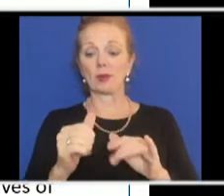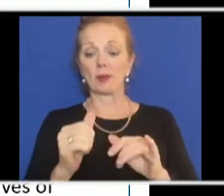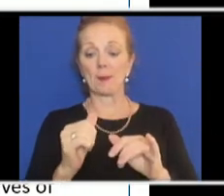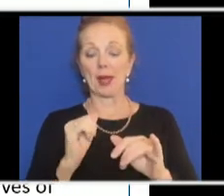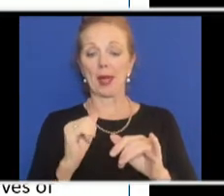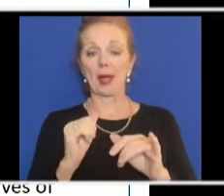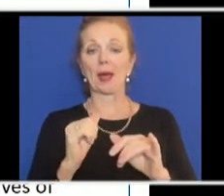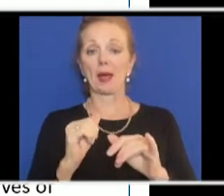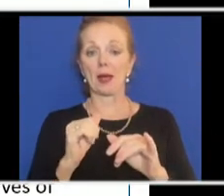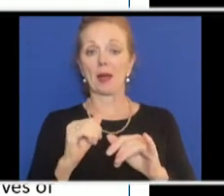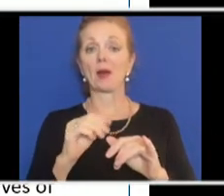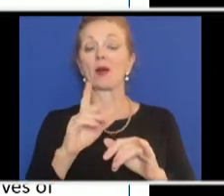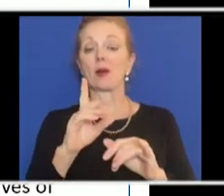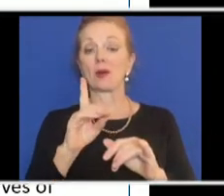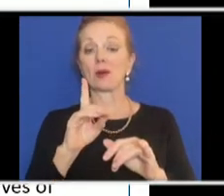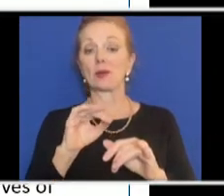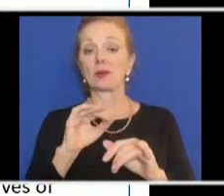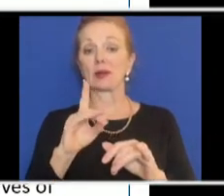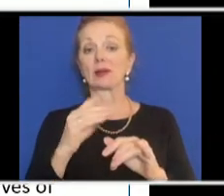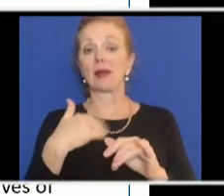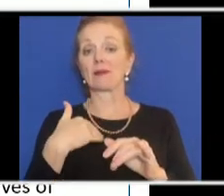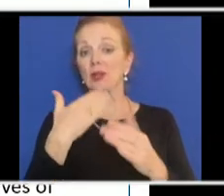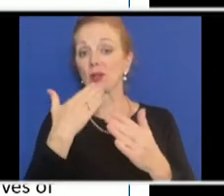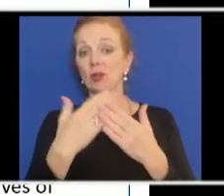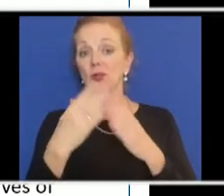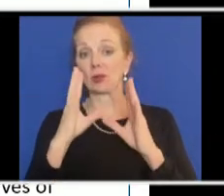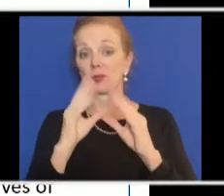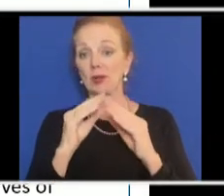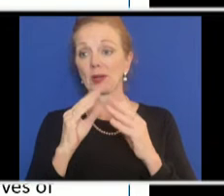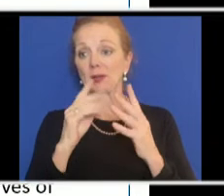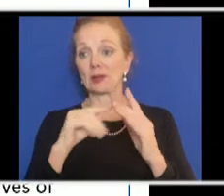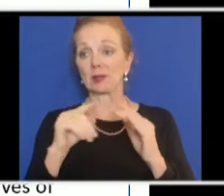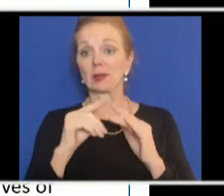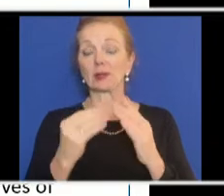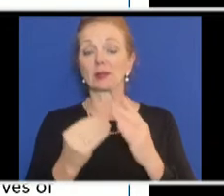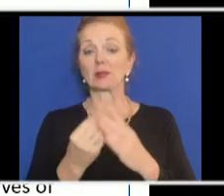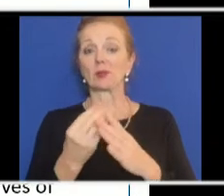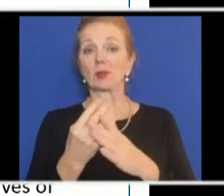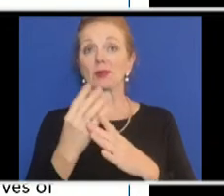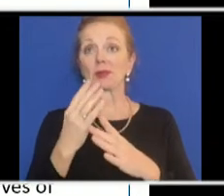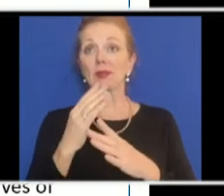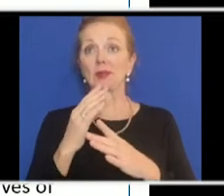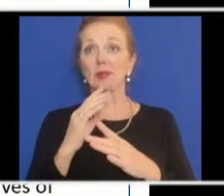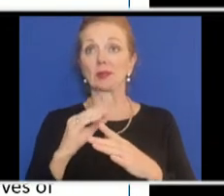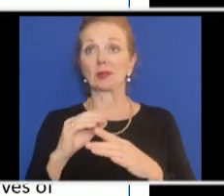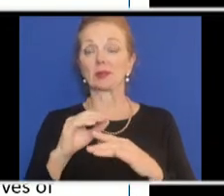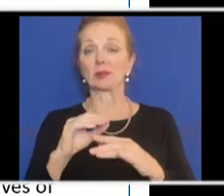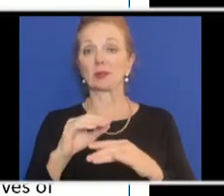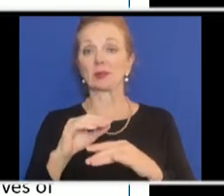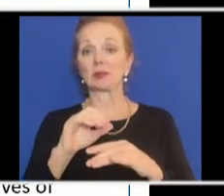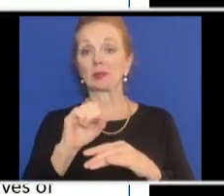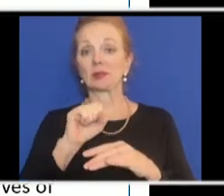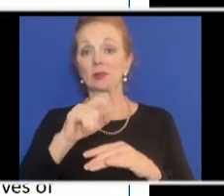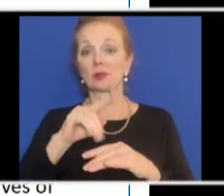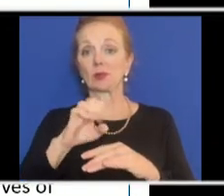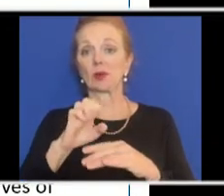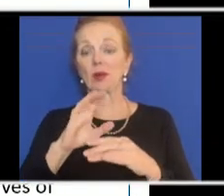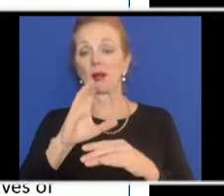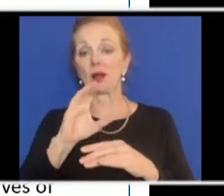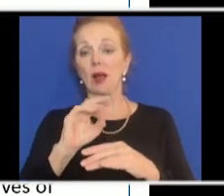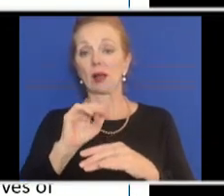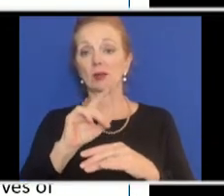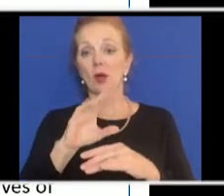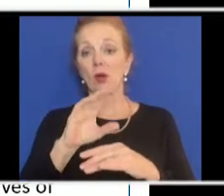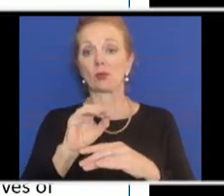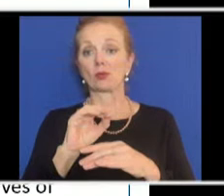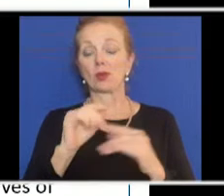we did have very good meetings with the Springfield where Springfield Square condominium which are the Condominiums directly